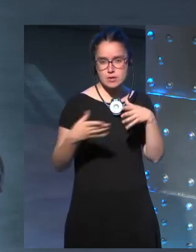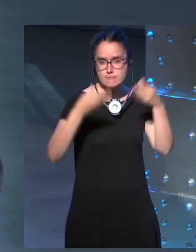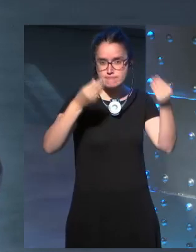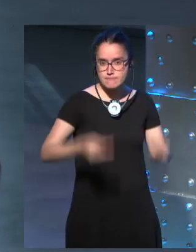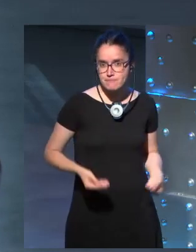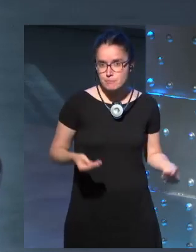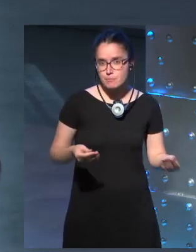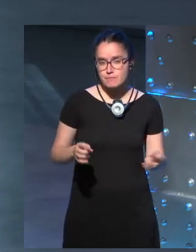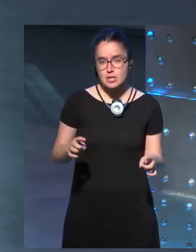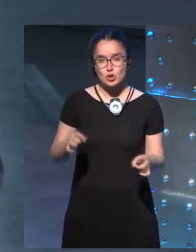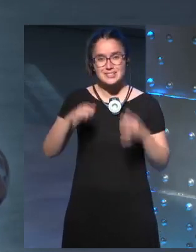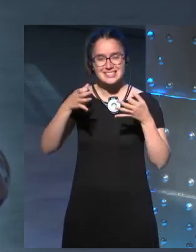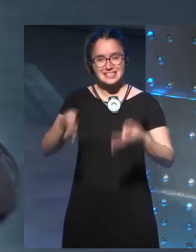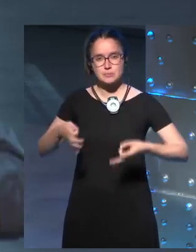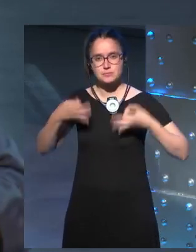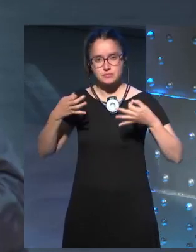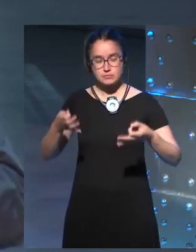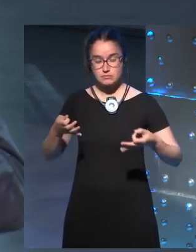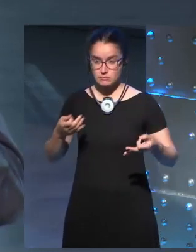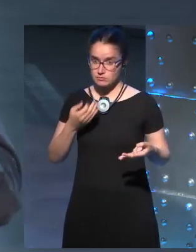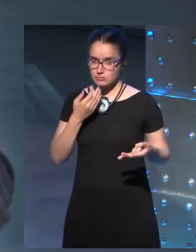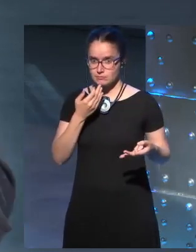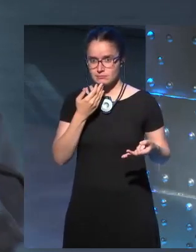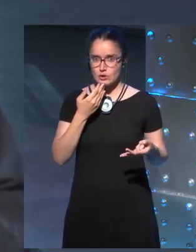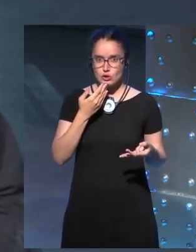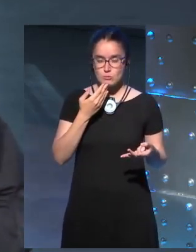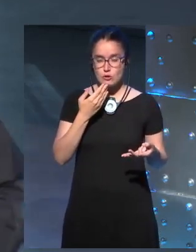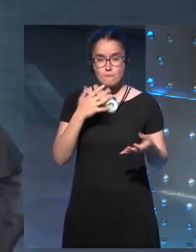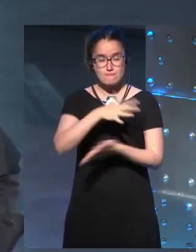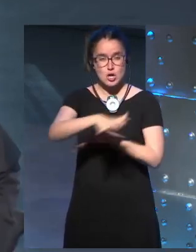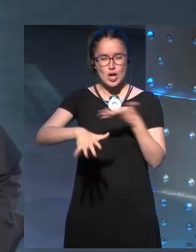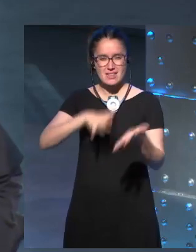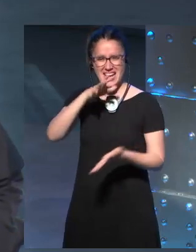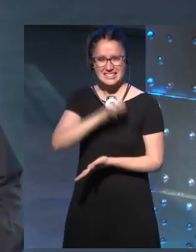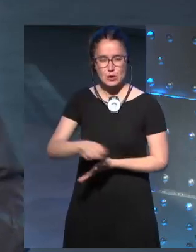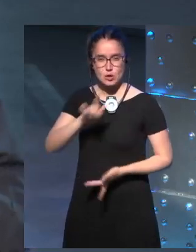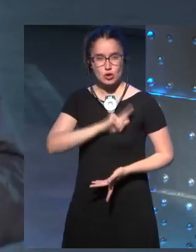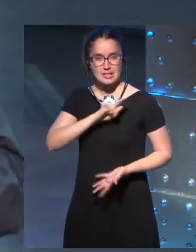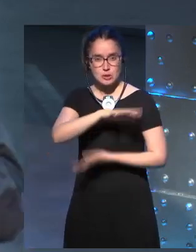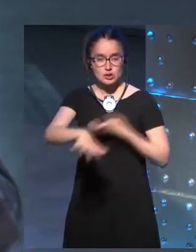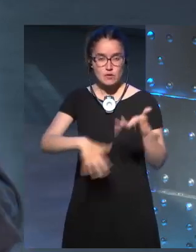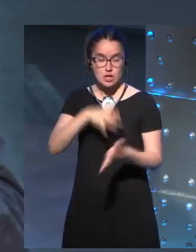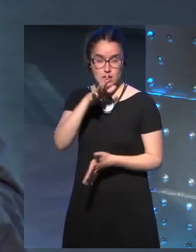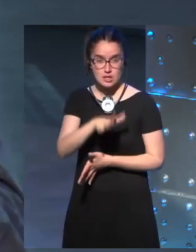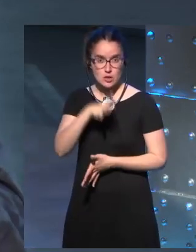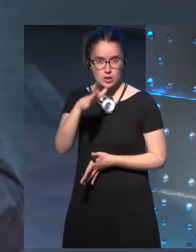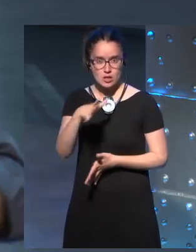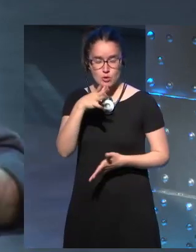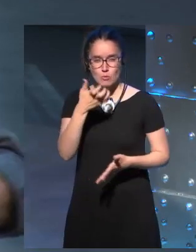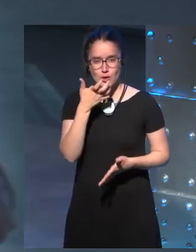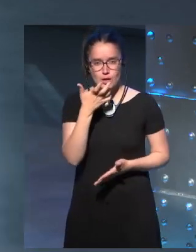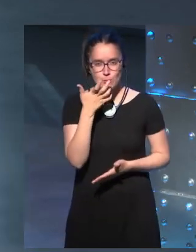at the edge of some violence, extraordinary violent feelings. And the one that, my favourite